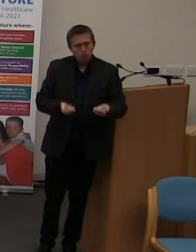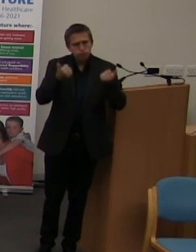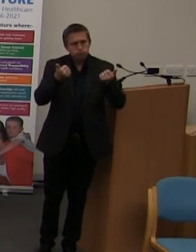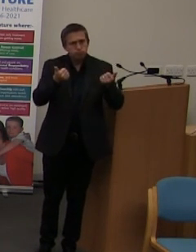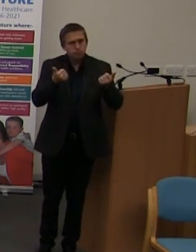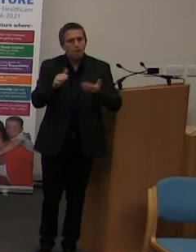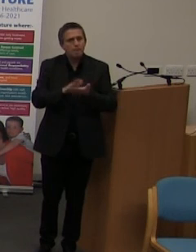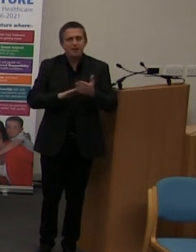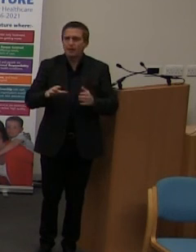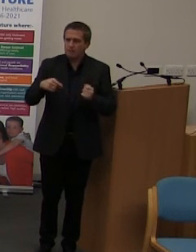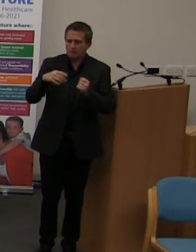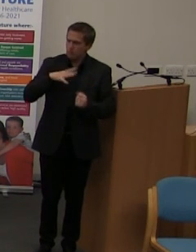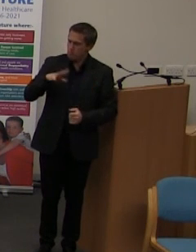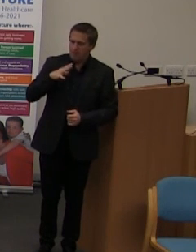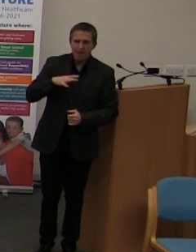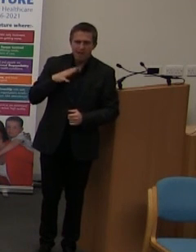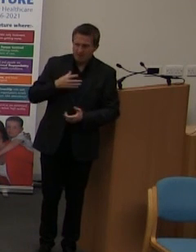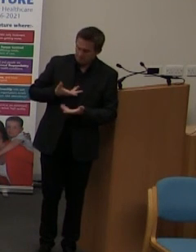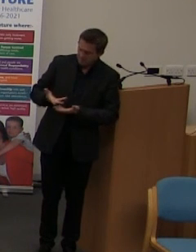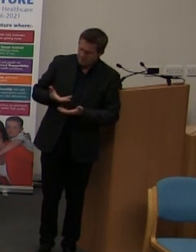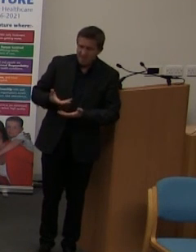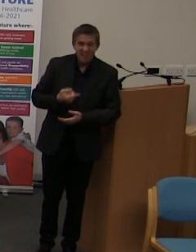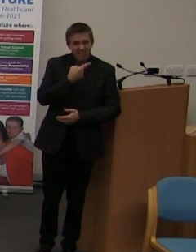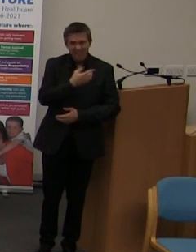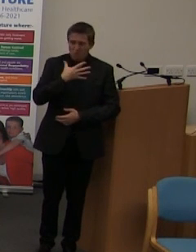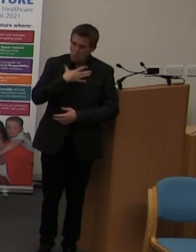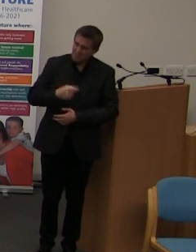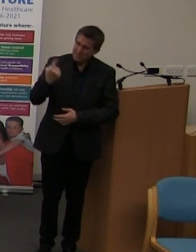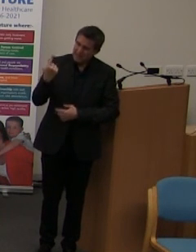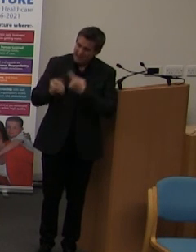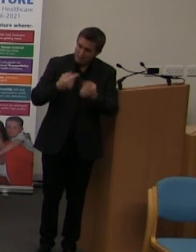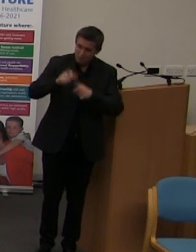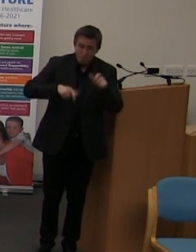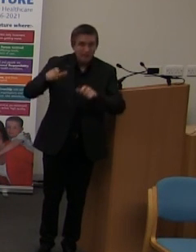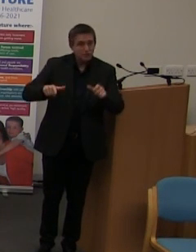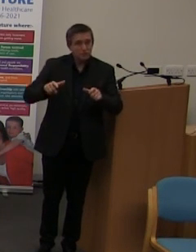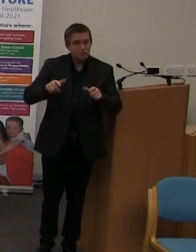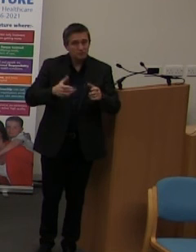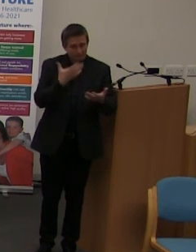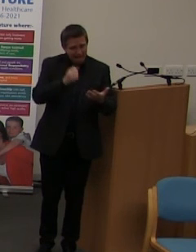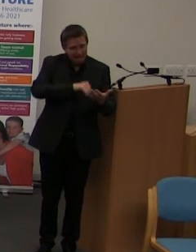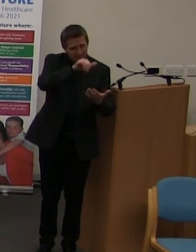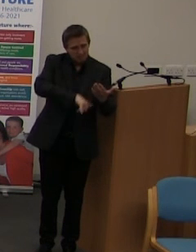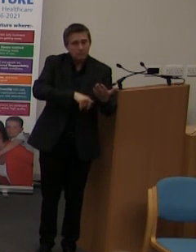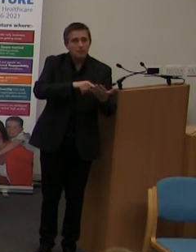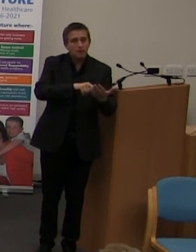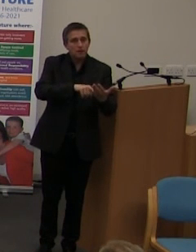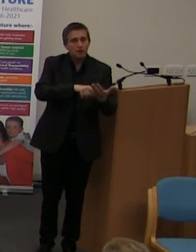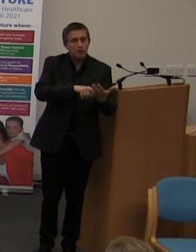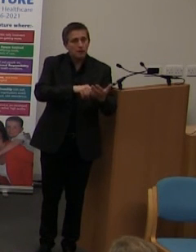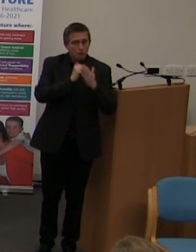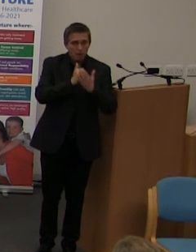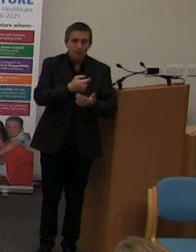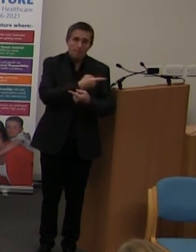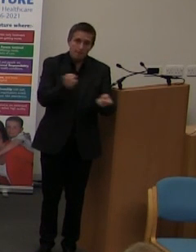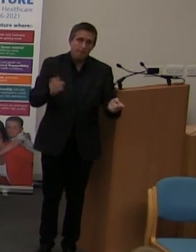staff. And they said, if every patient could come with this, what a relief it would